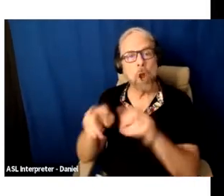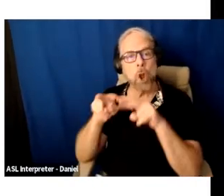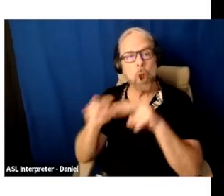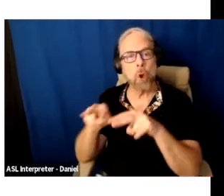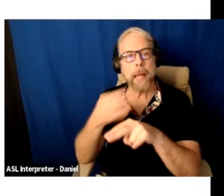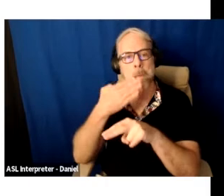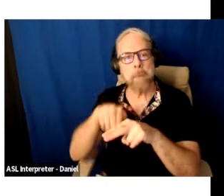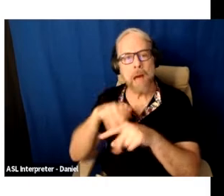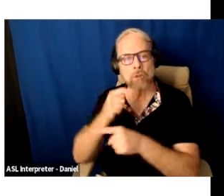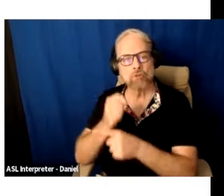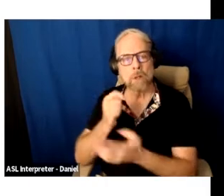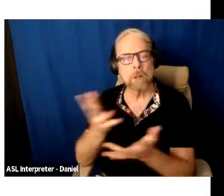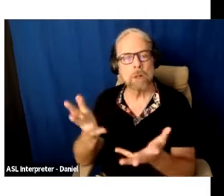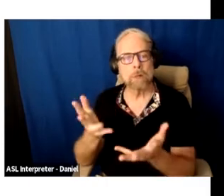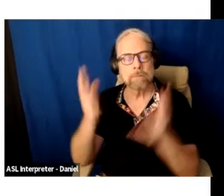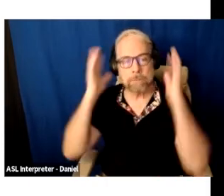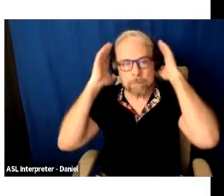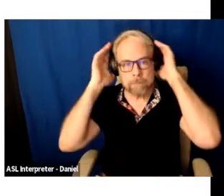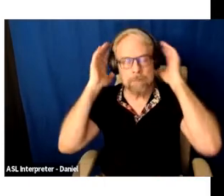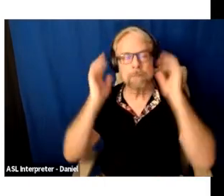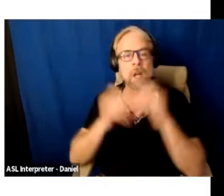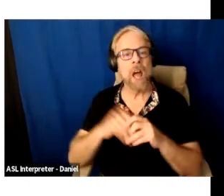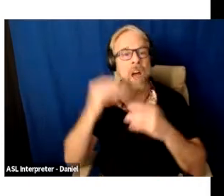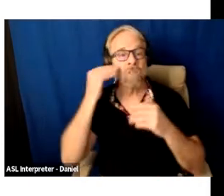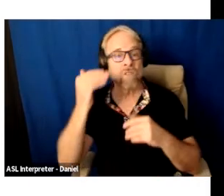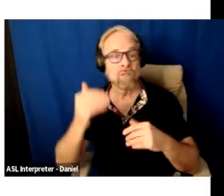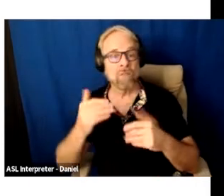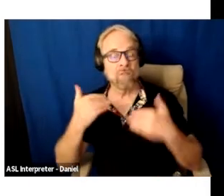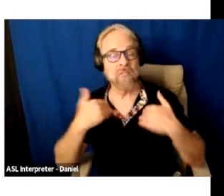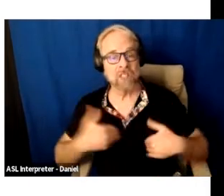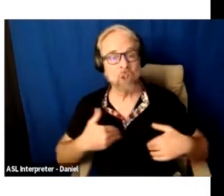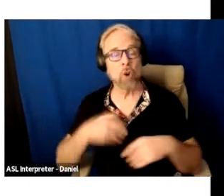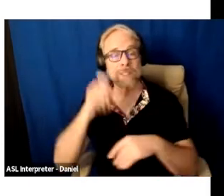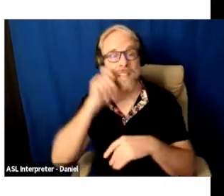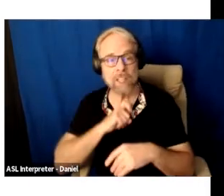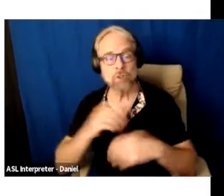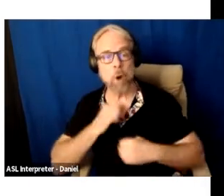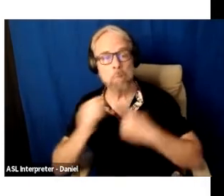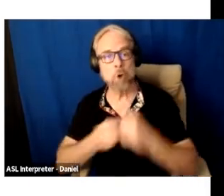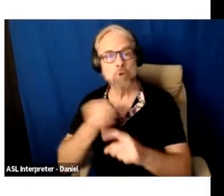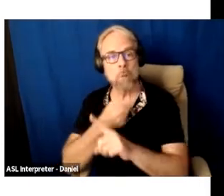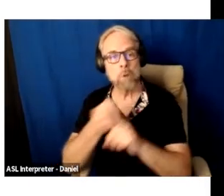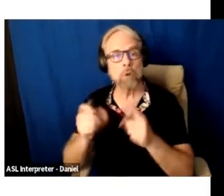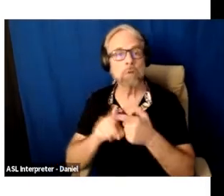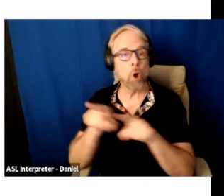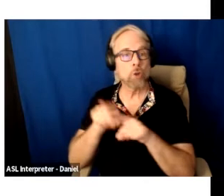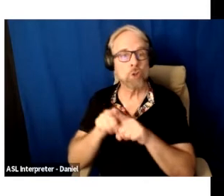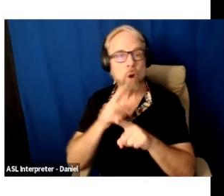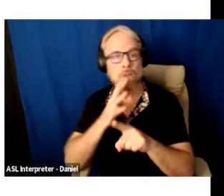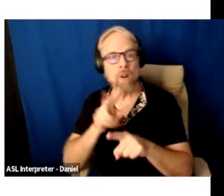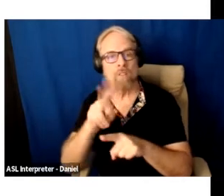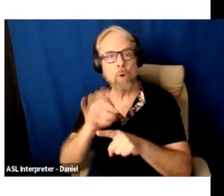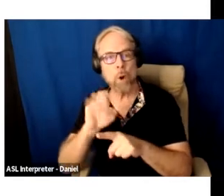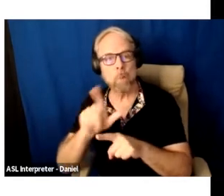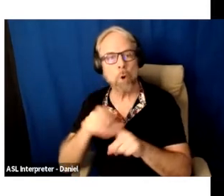maltreatment, so physical, sexual, emotional abuse, verbal abuse, etc. And there